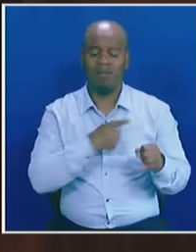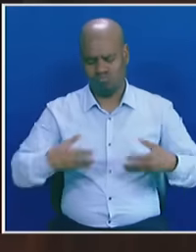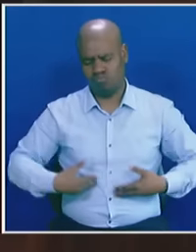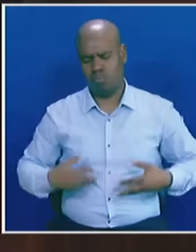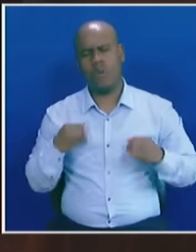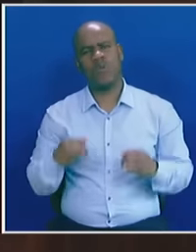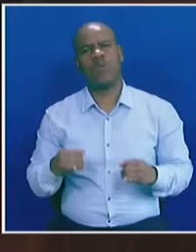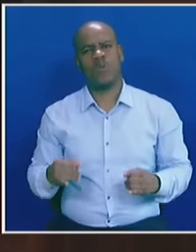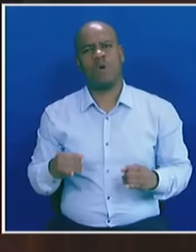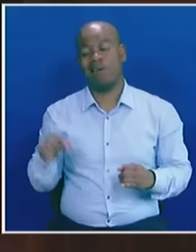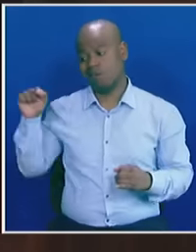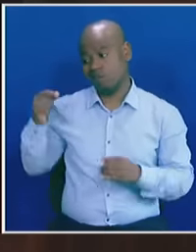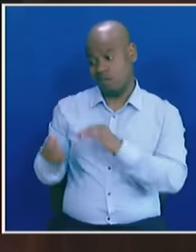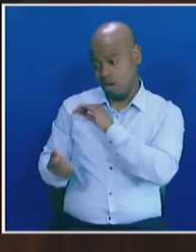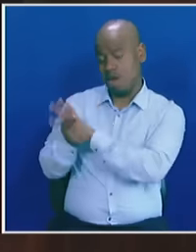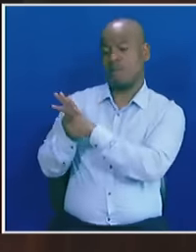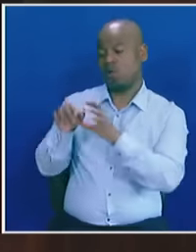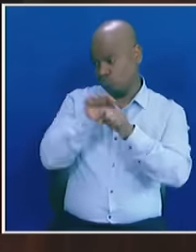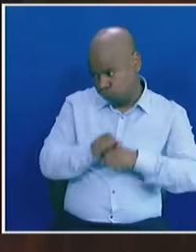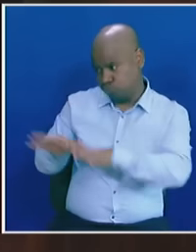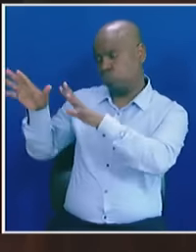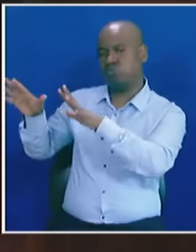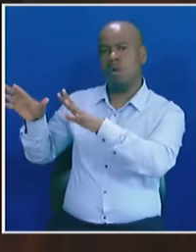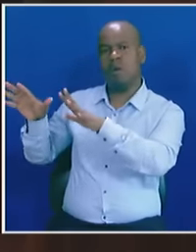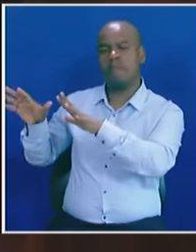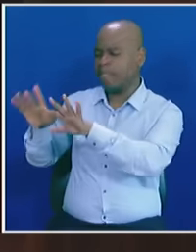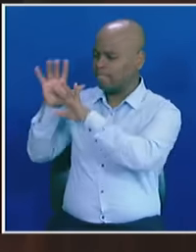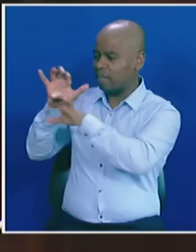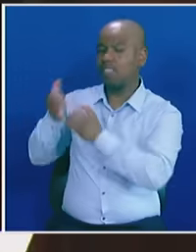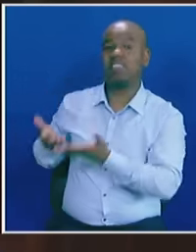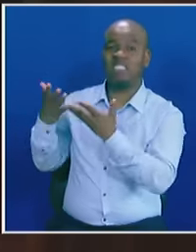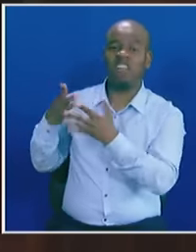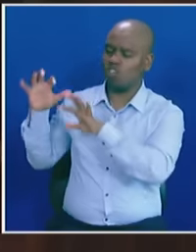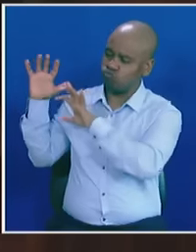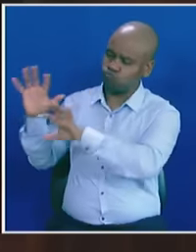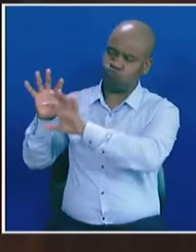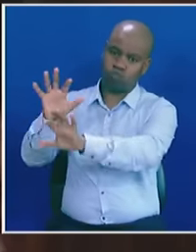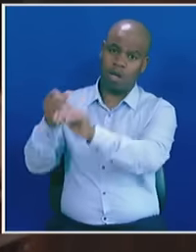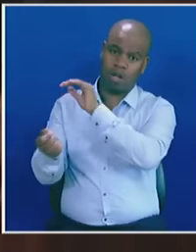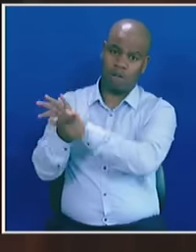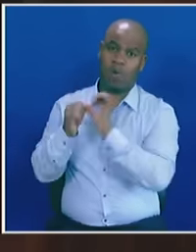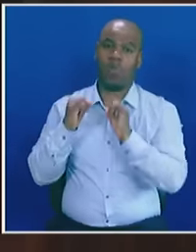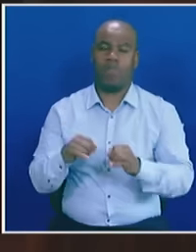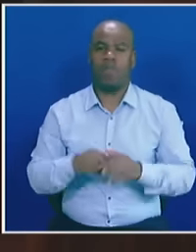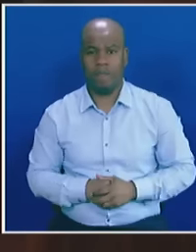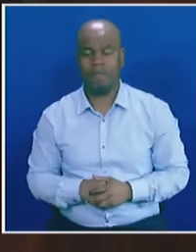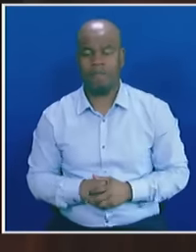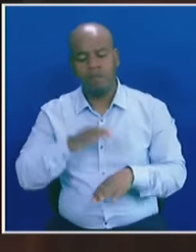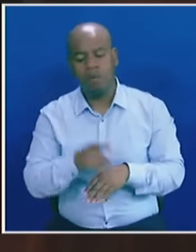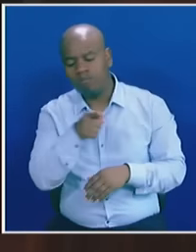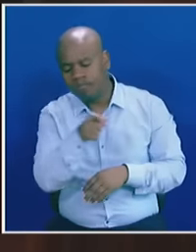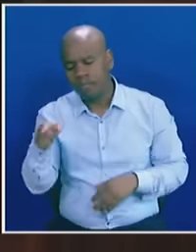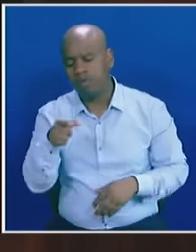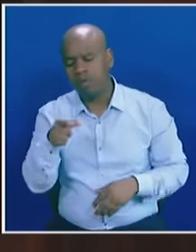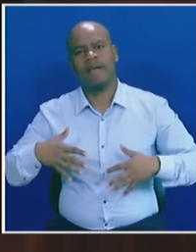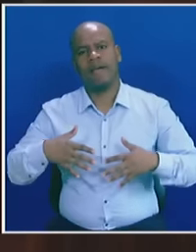service delivery protests. I know that at times those legitimate expressions of dissatisfaction